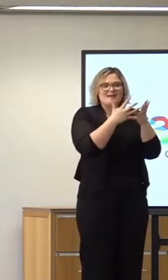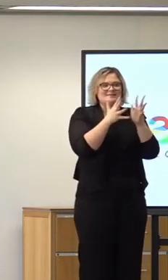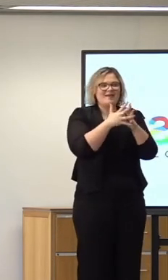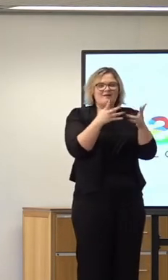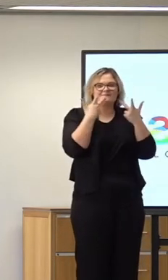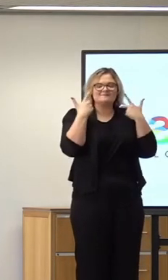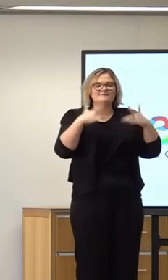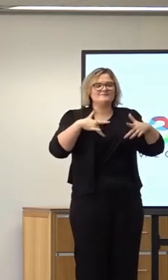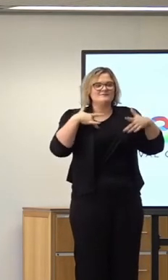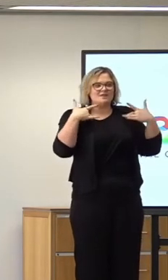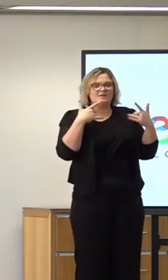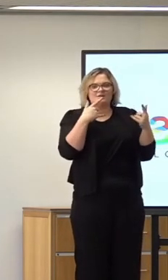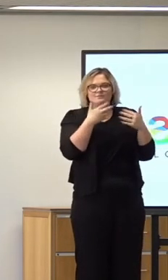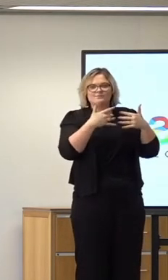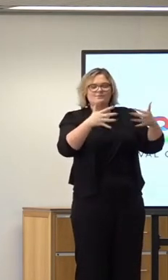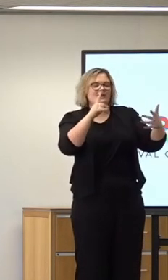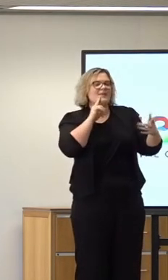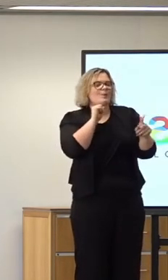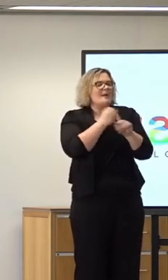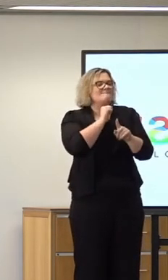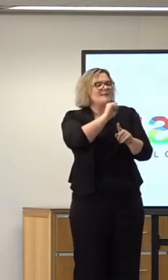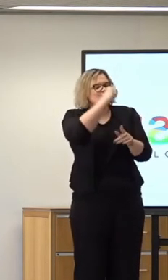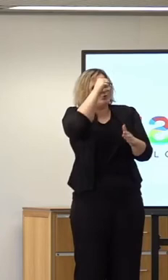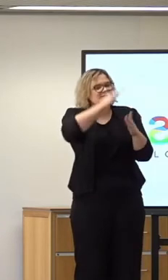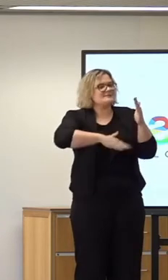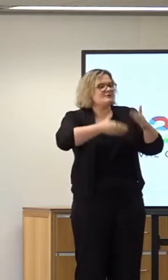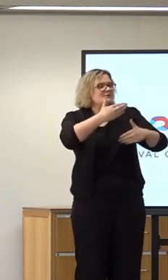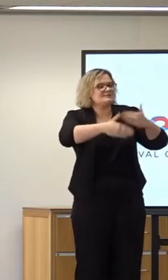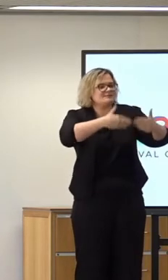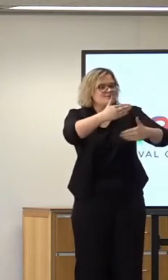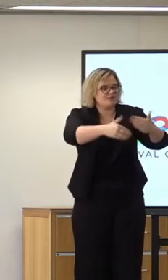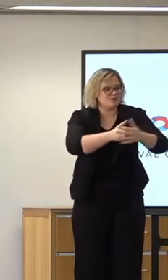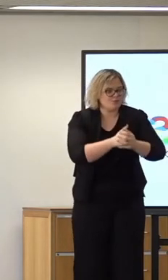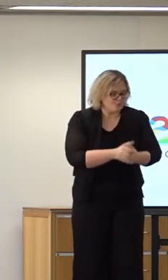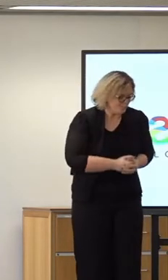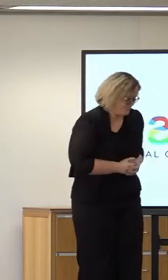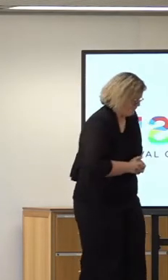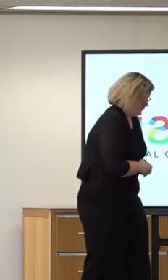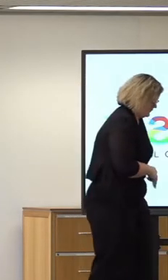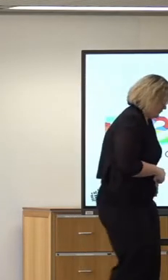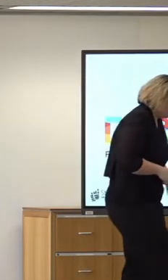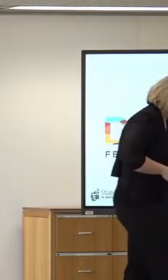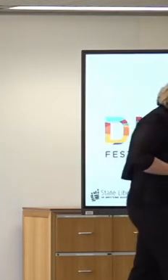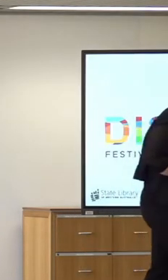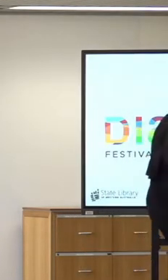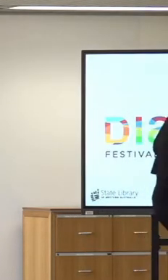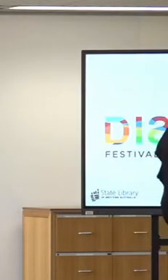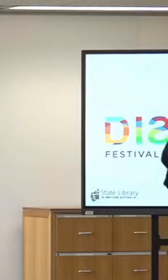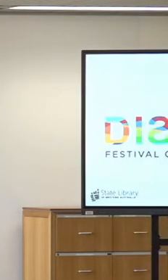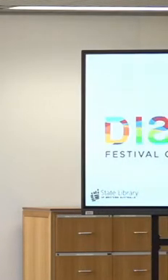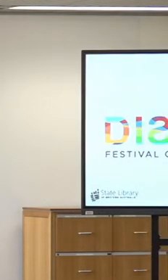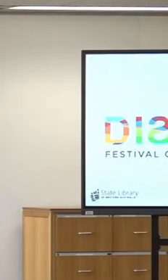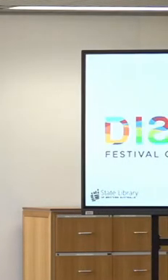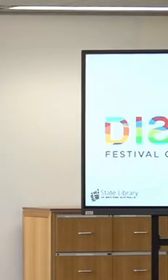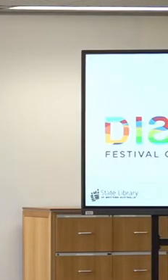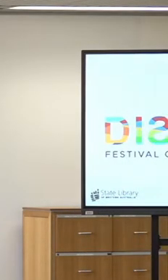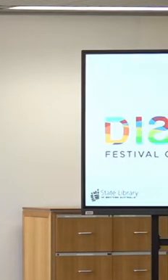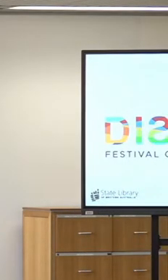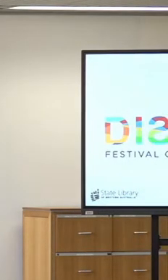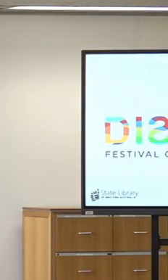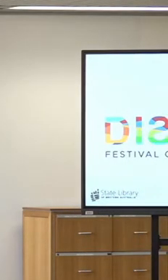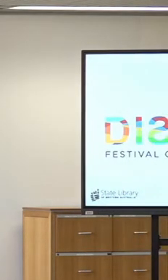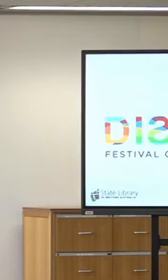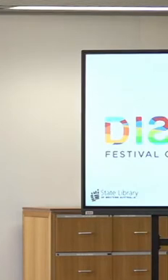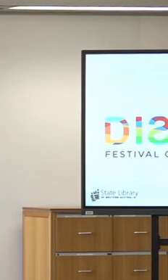affects and codes the rest of your experiences moving through that building. While it's an incredibly beautiful building, there needs to be a lot of work done